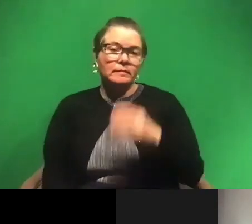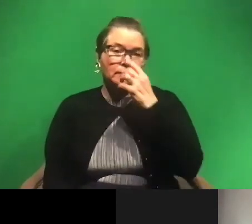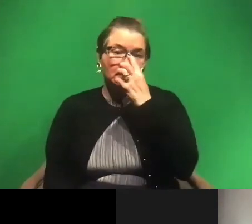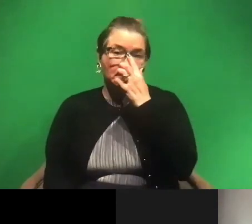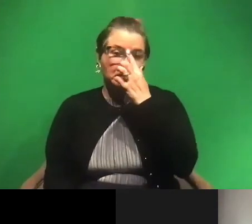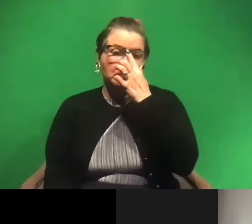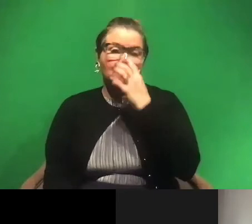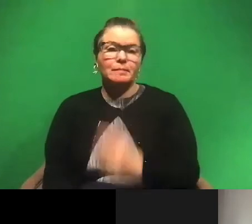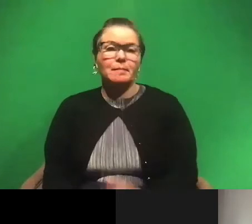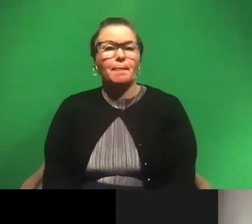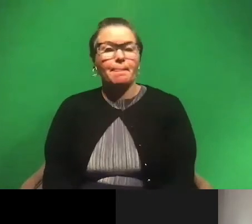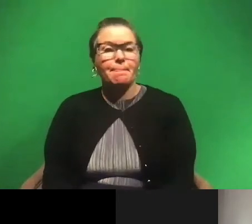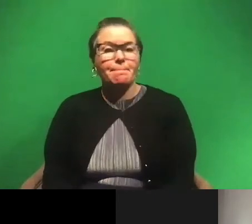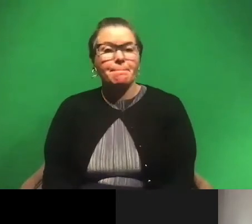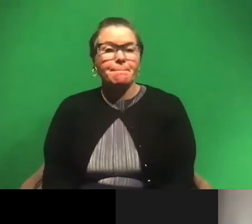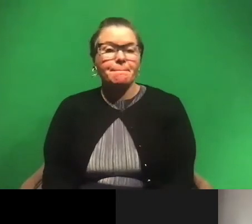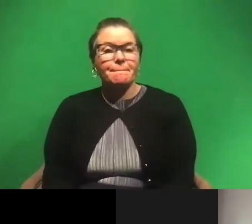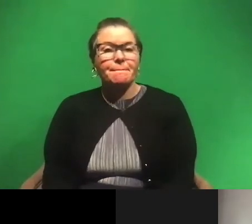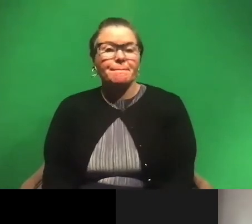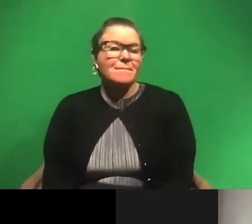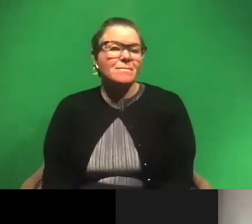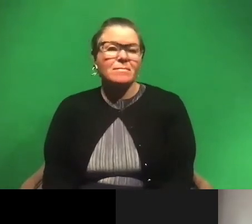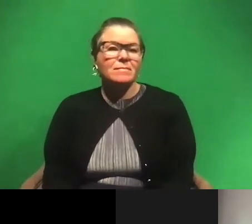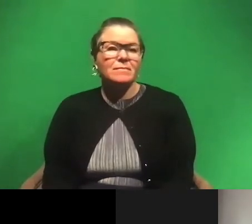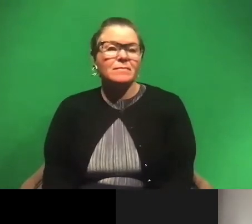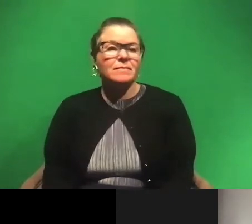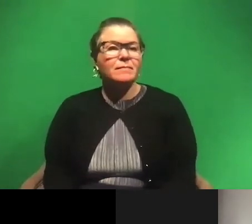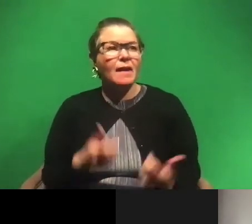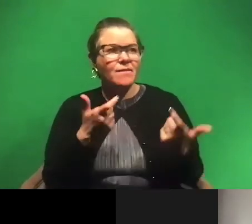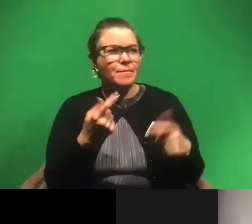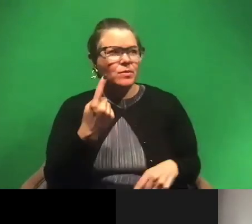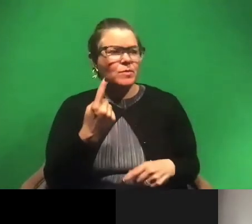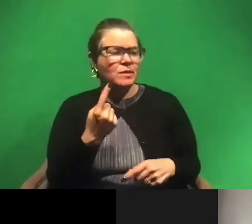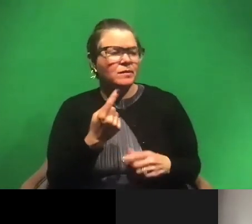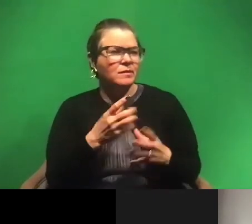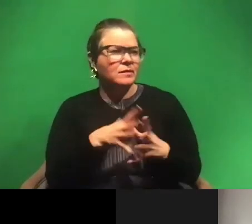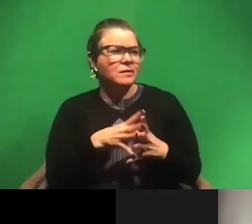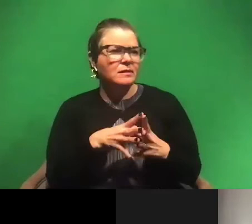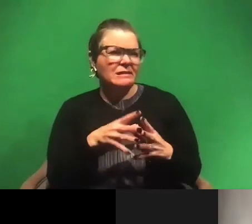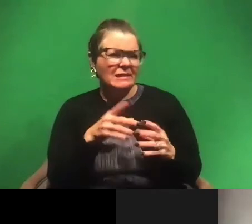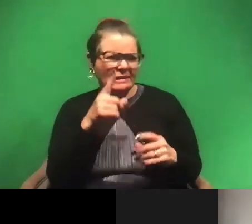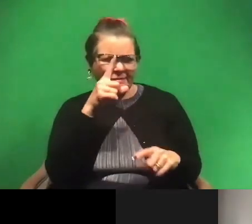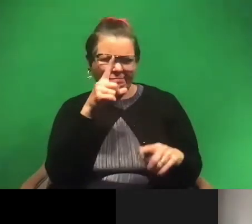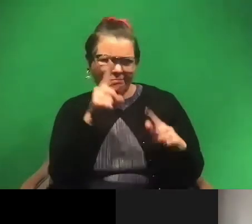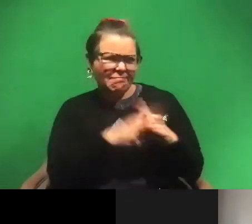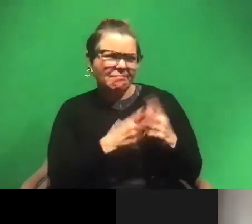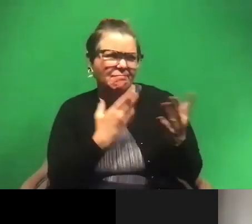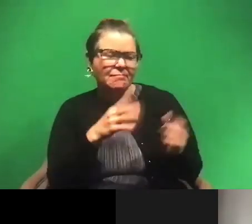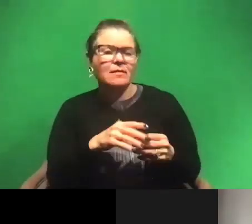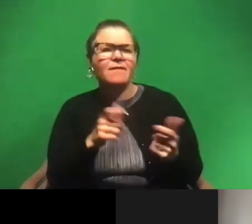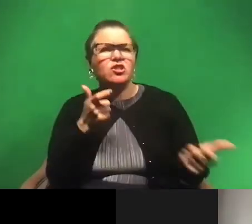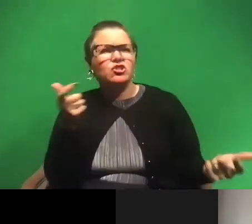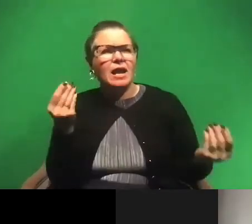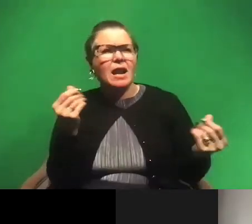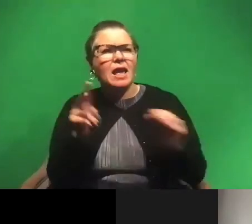They're pretty big. I'm trying to think of a bigger one, and I got nothing. I think that there's a giant land snail either